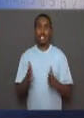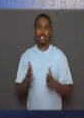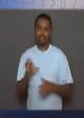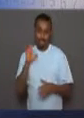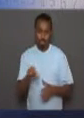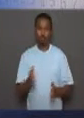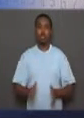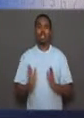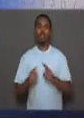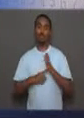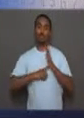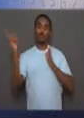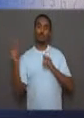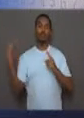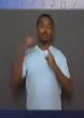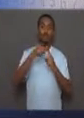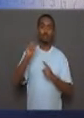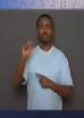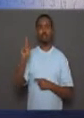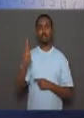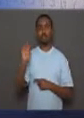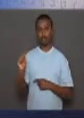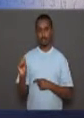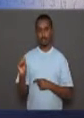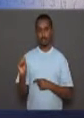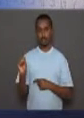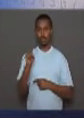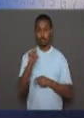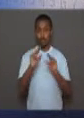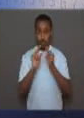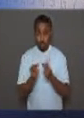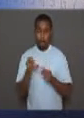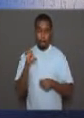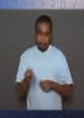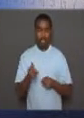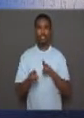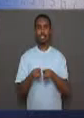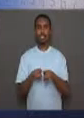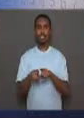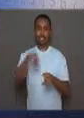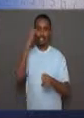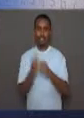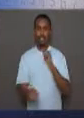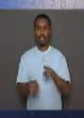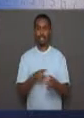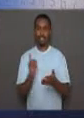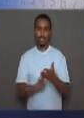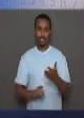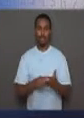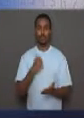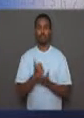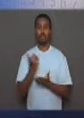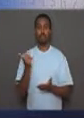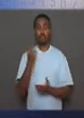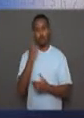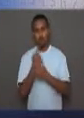be allowed to escape to Mars. Your group must agree to a final list which can